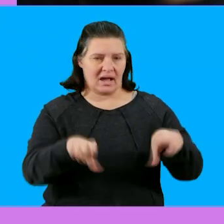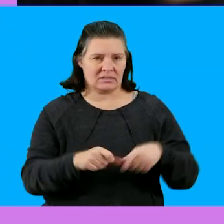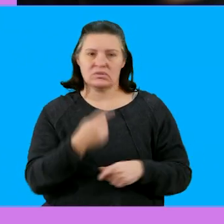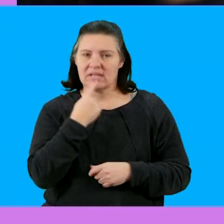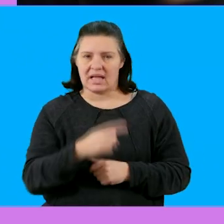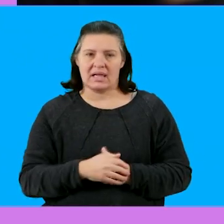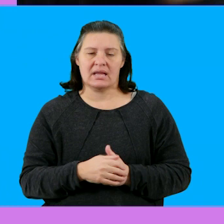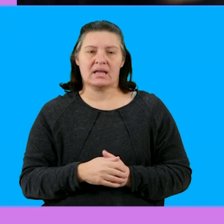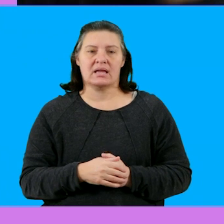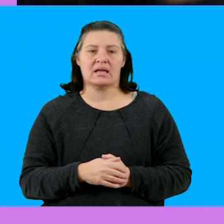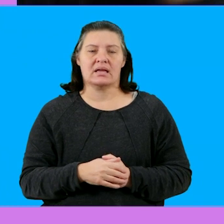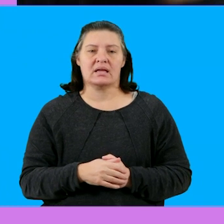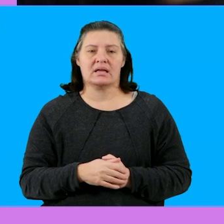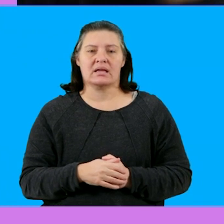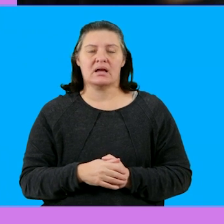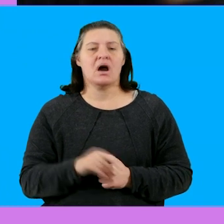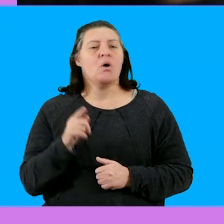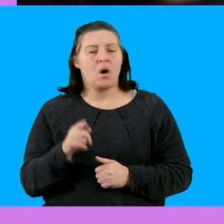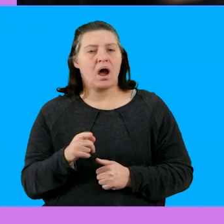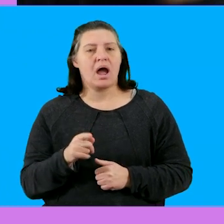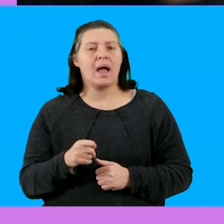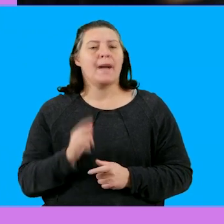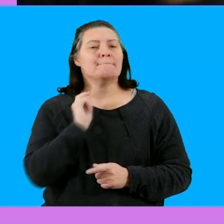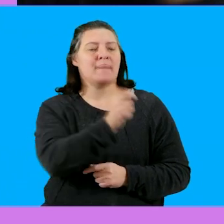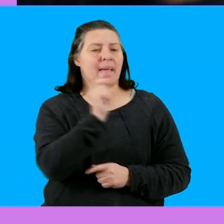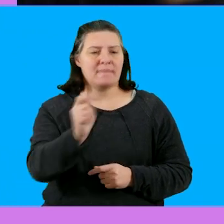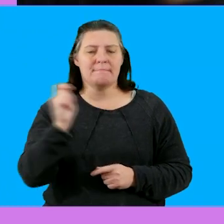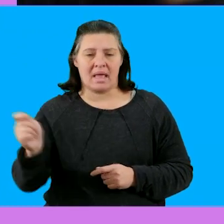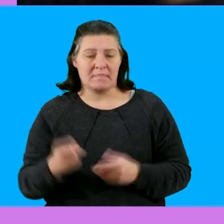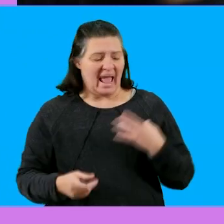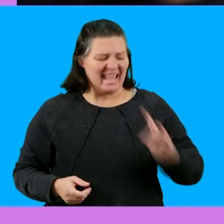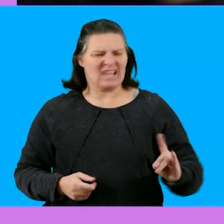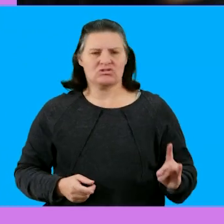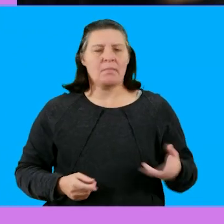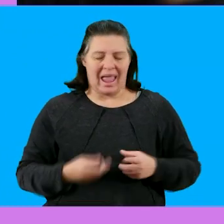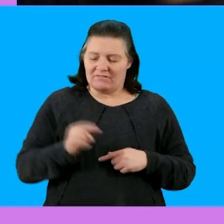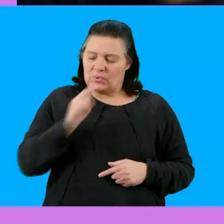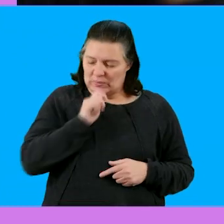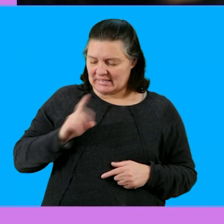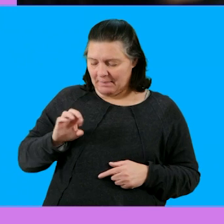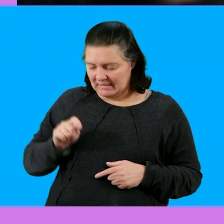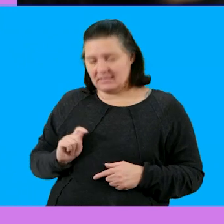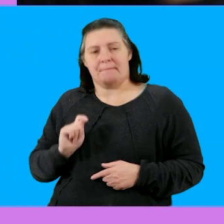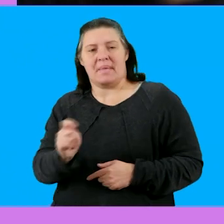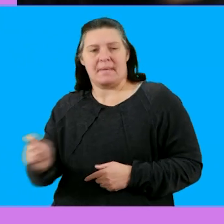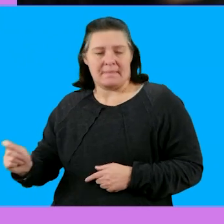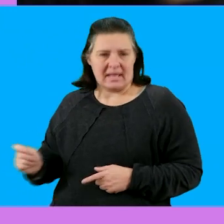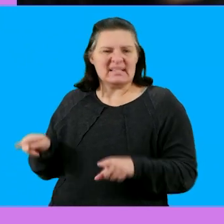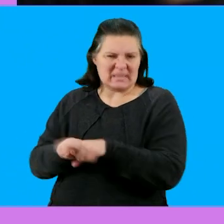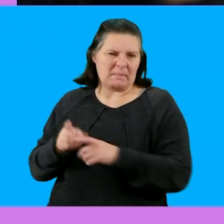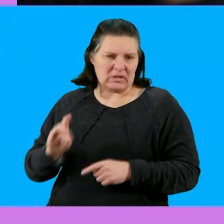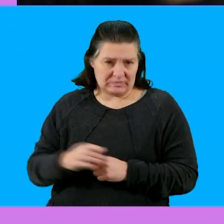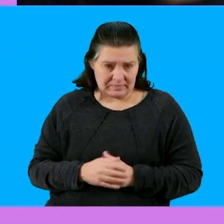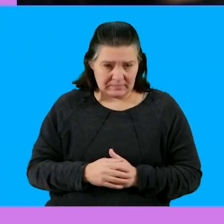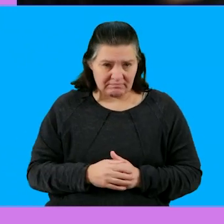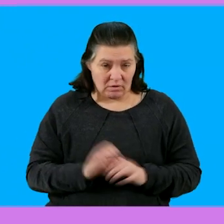say, okay, debit card is the alternative payments method to cash for making purchases. Okay. I hope